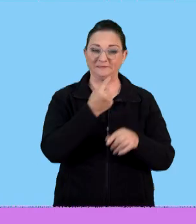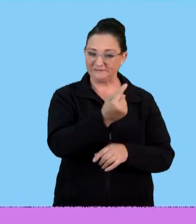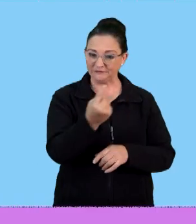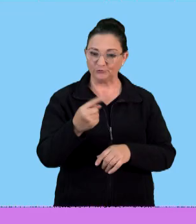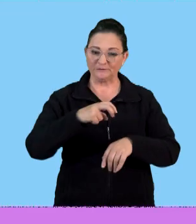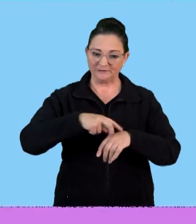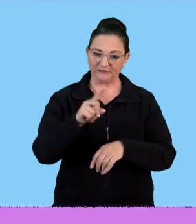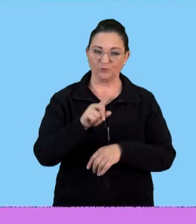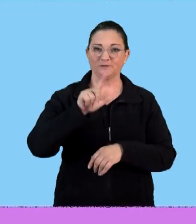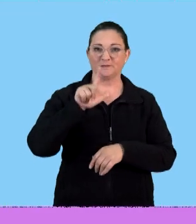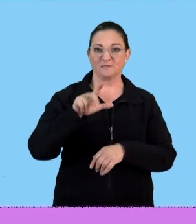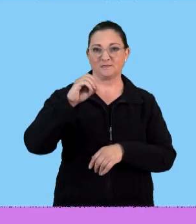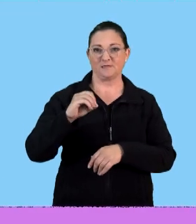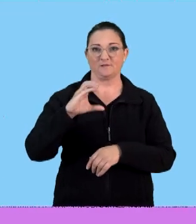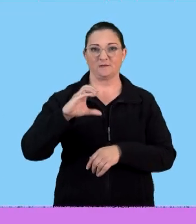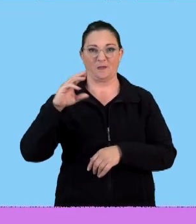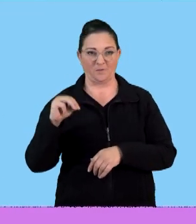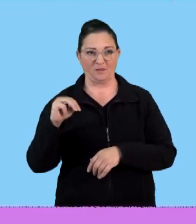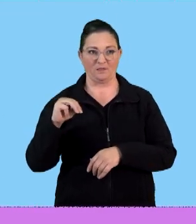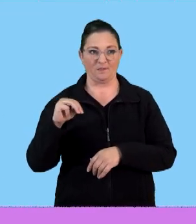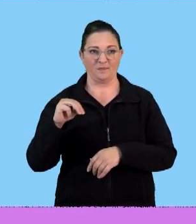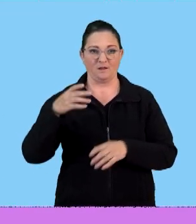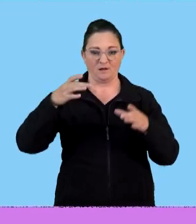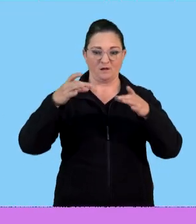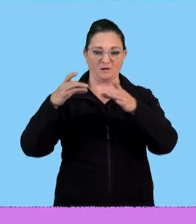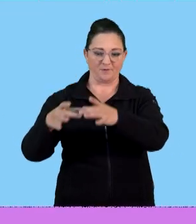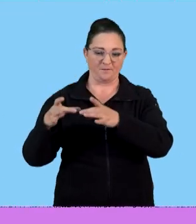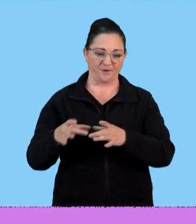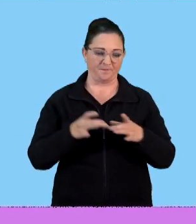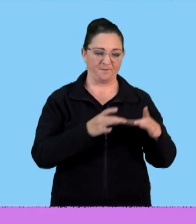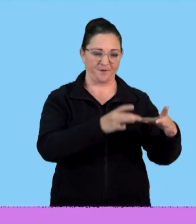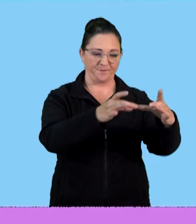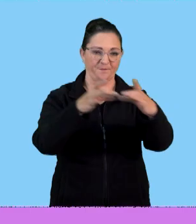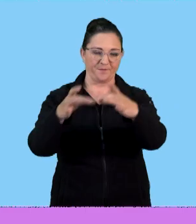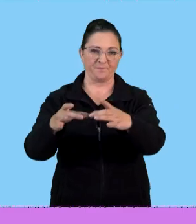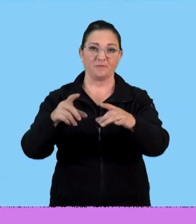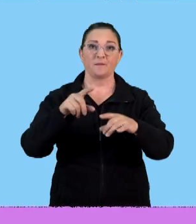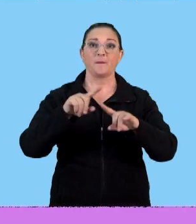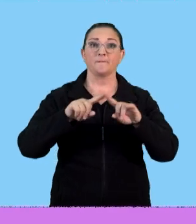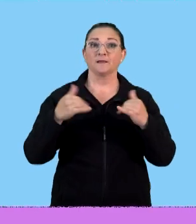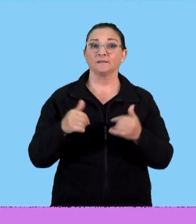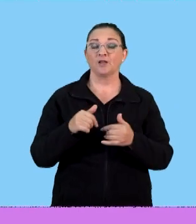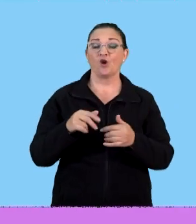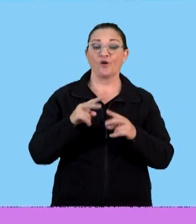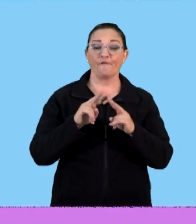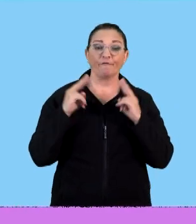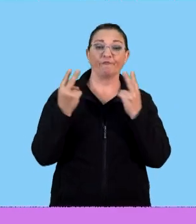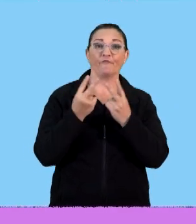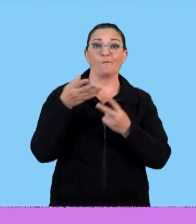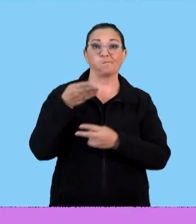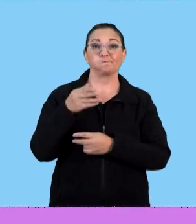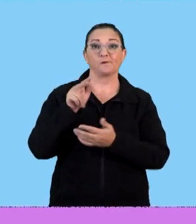70 centimeters around the circumference of the table. There are 18 tables at the venue. They are planning to